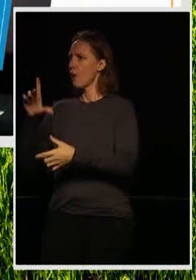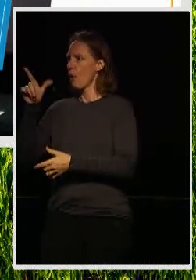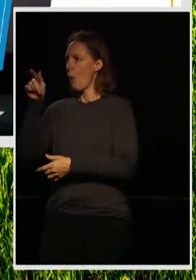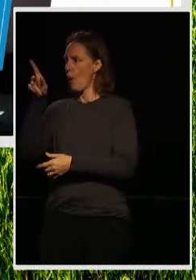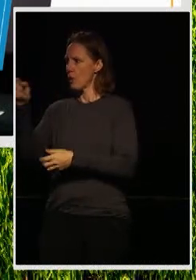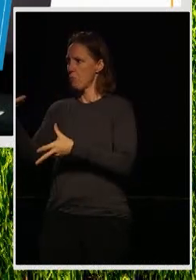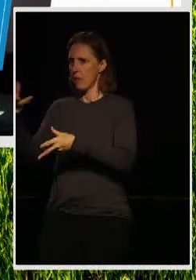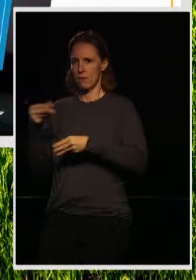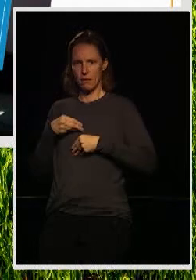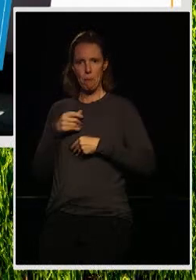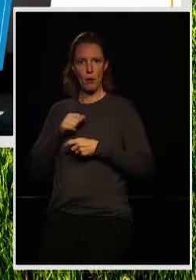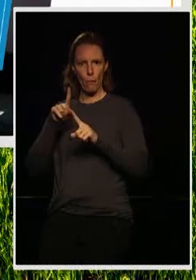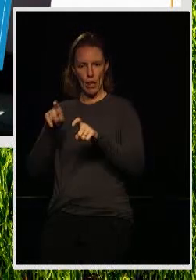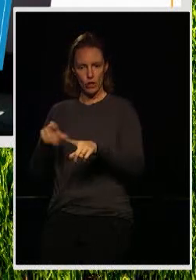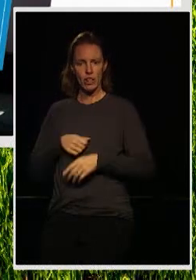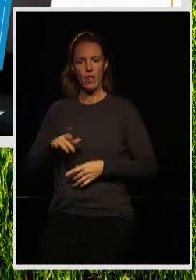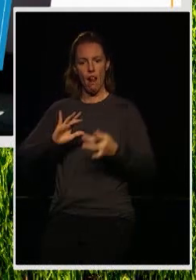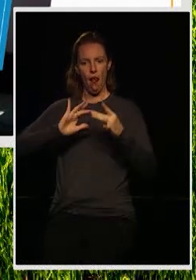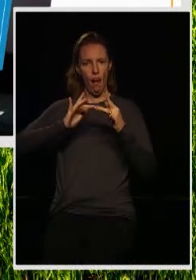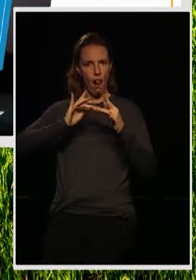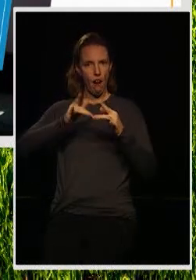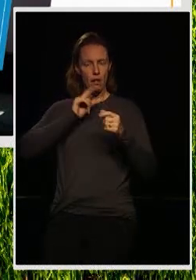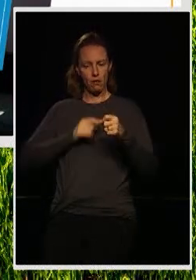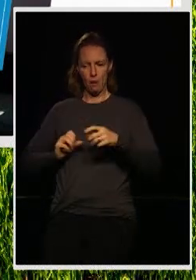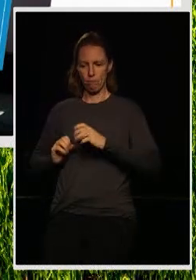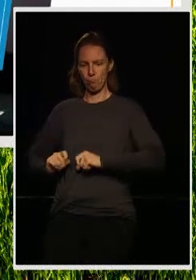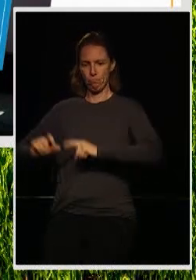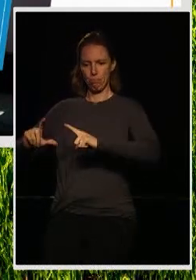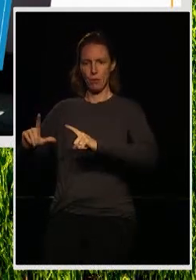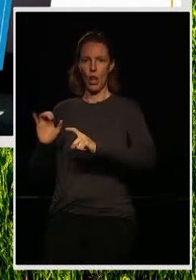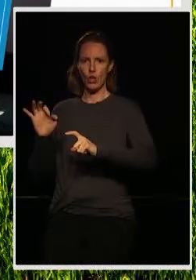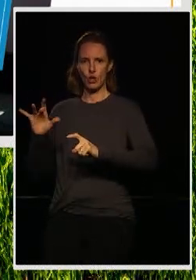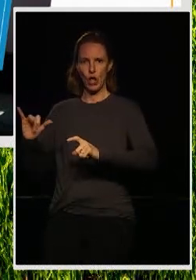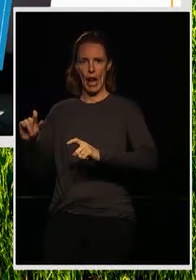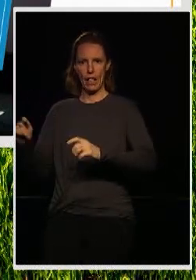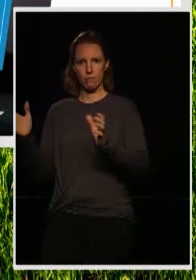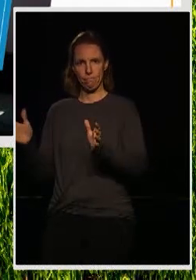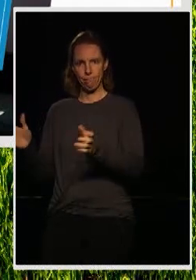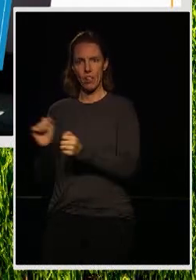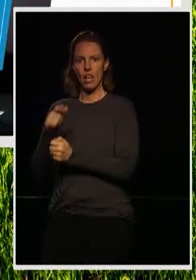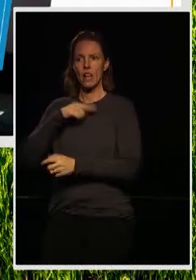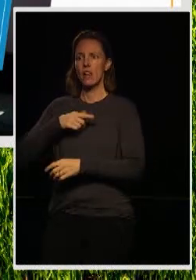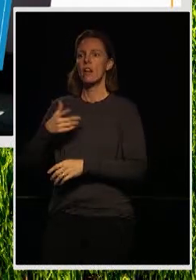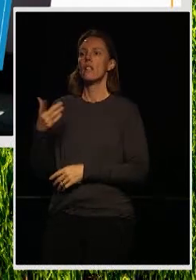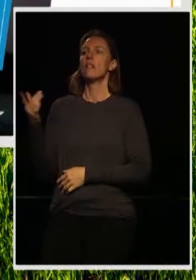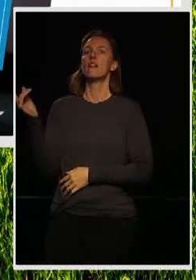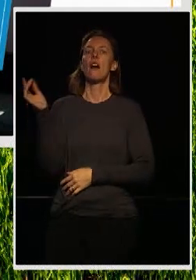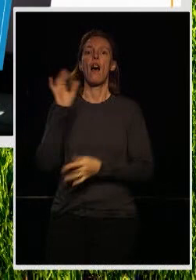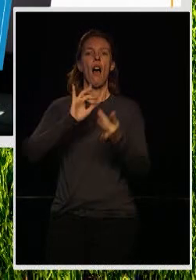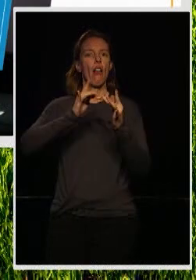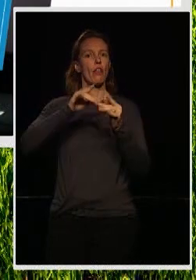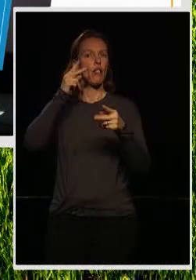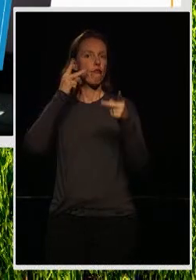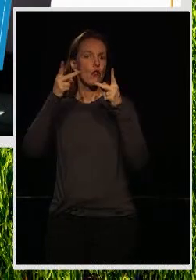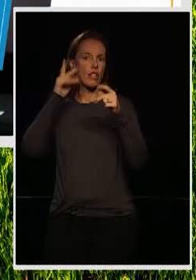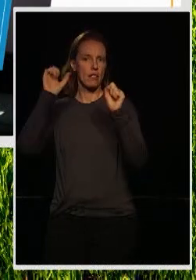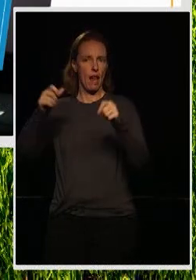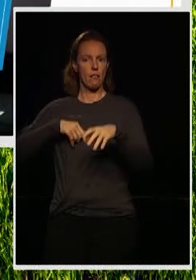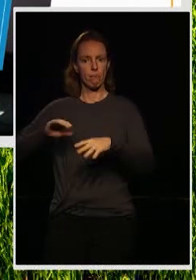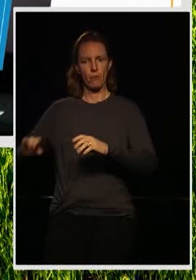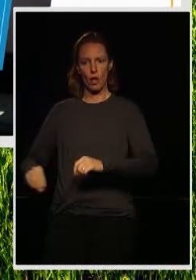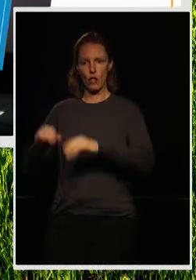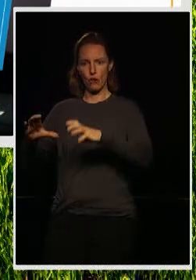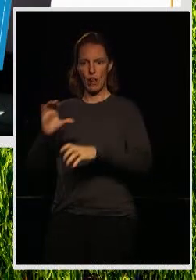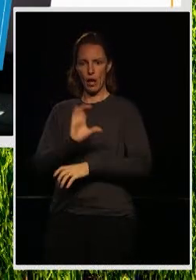questions. Online, you can pop your questions into the chat below the live viewing window. Online viewers can turn on